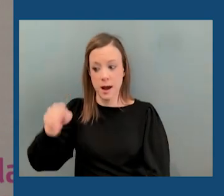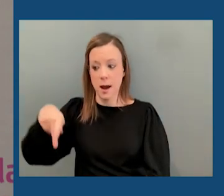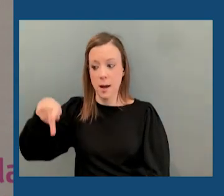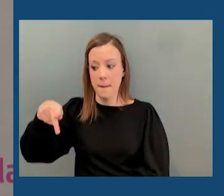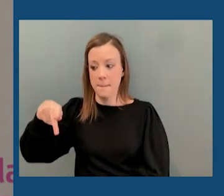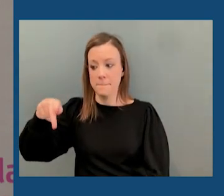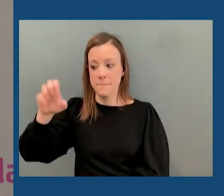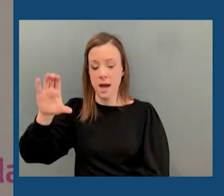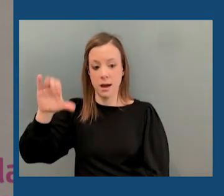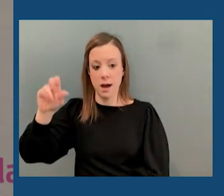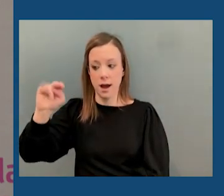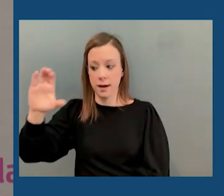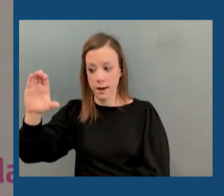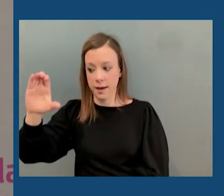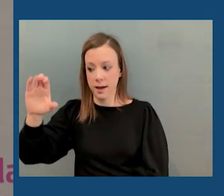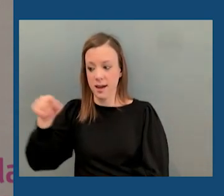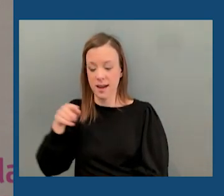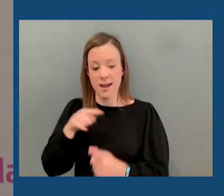much.